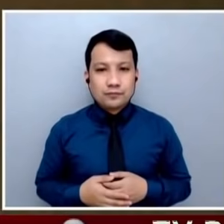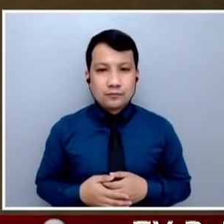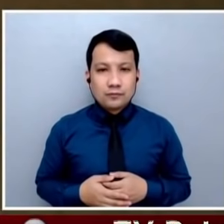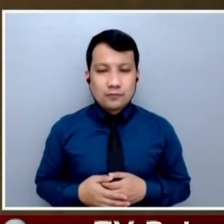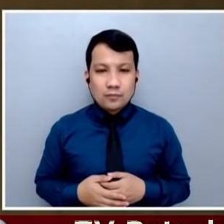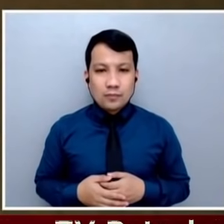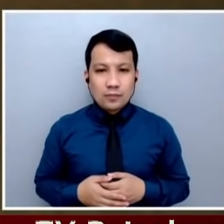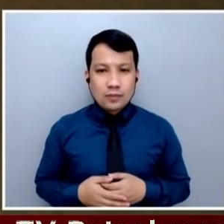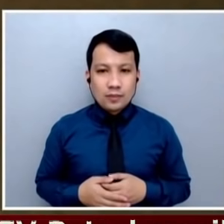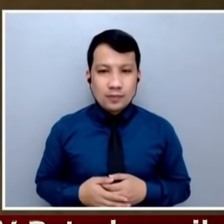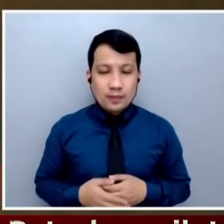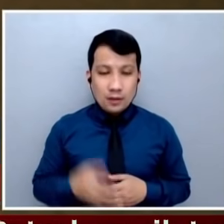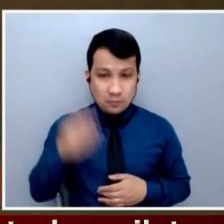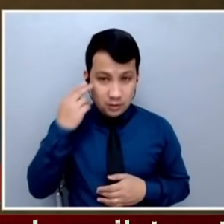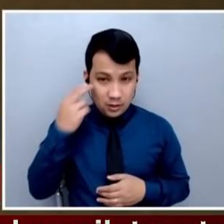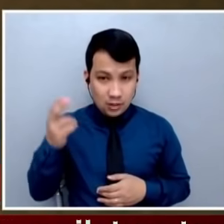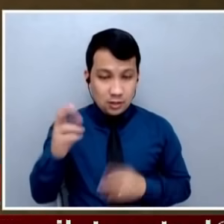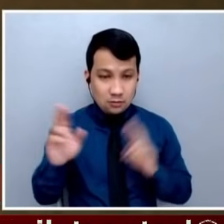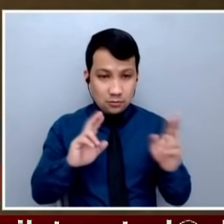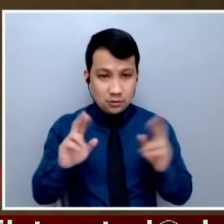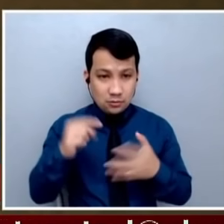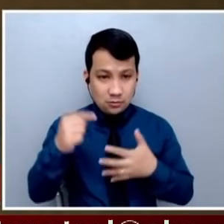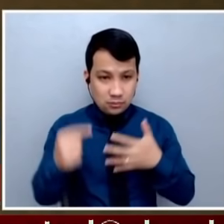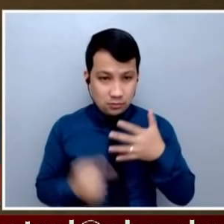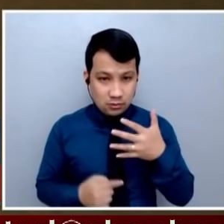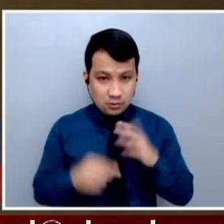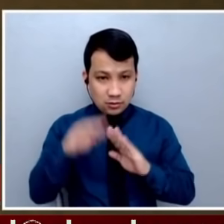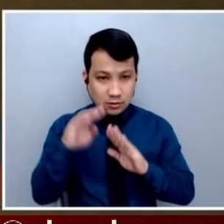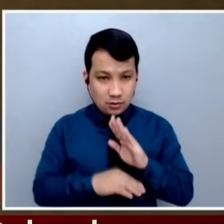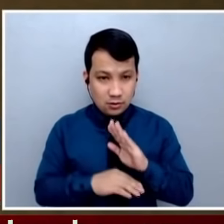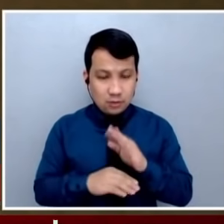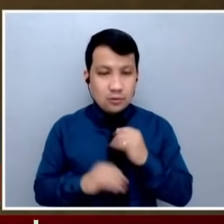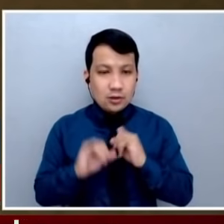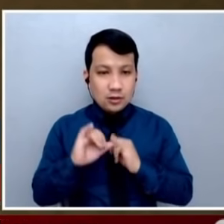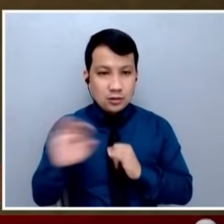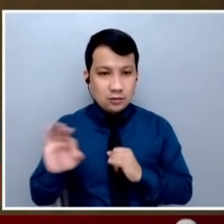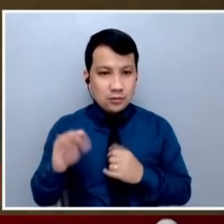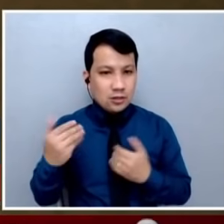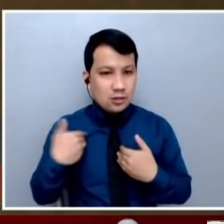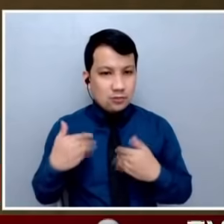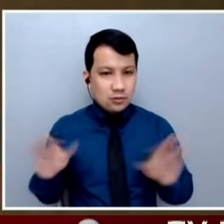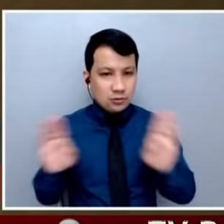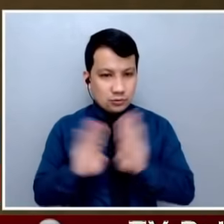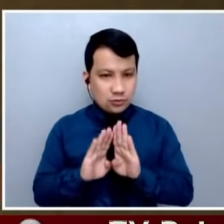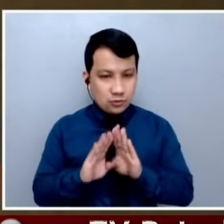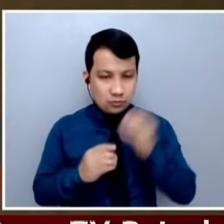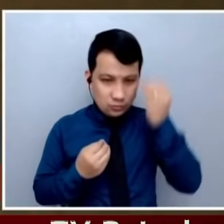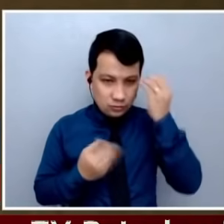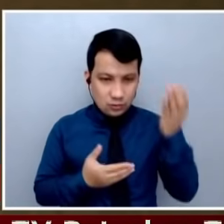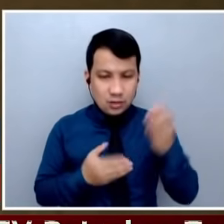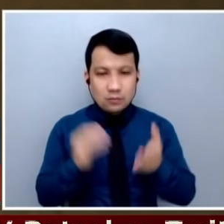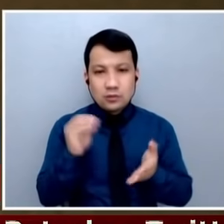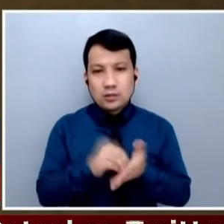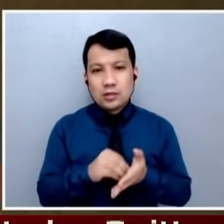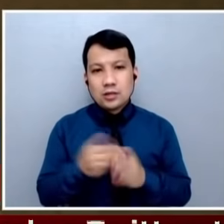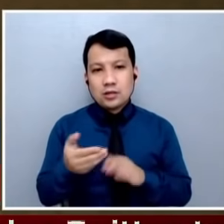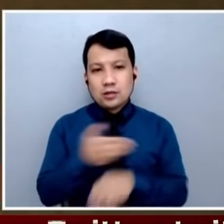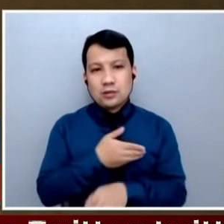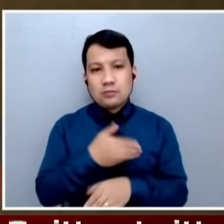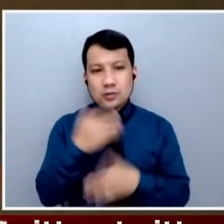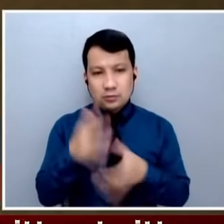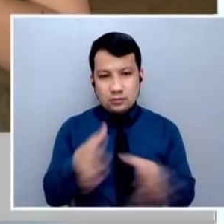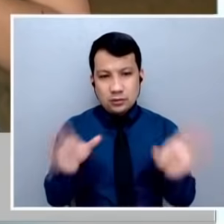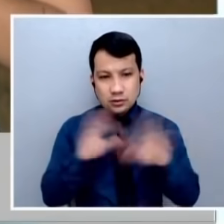Henry, pag-aaralan muna ng DNR ang posibilidad na pansamantalang isara muna ang Dolomite Beach pagkatapos ng undas.